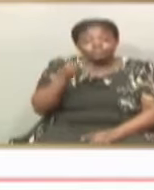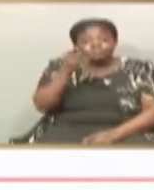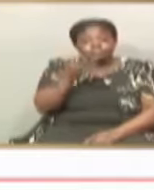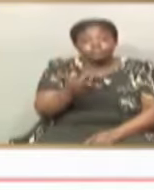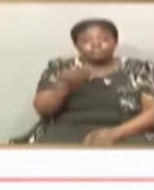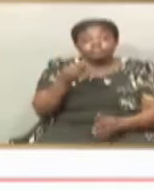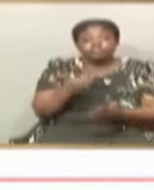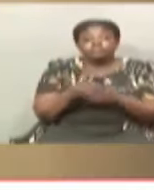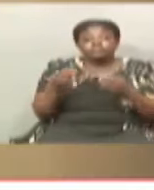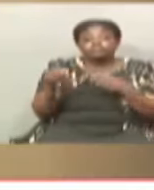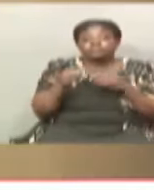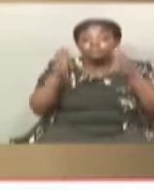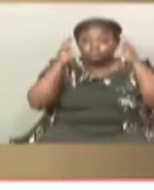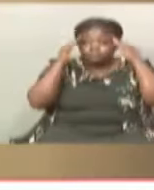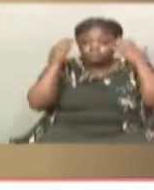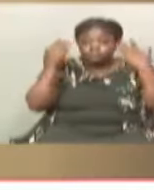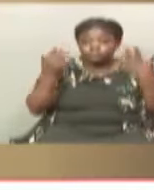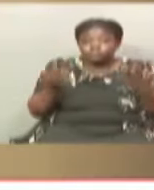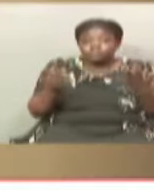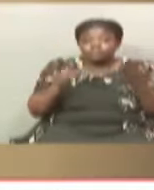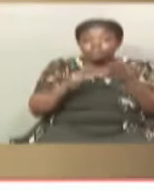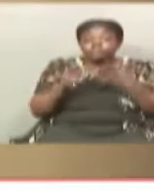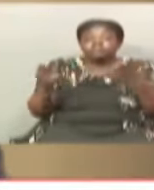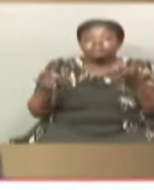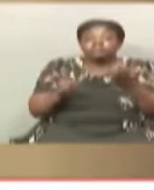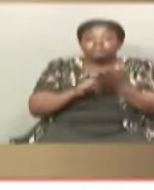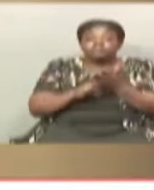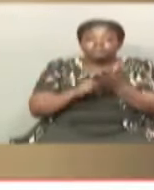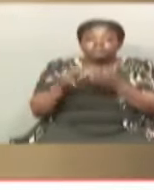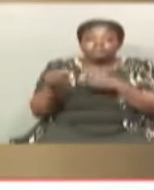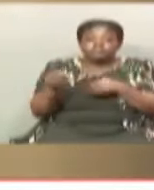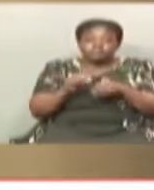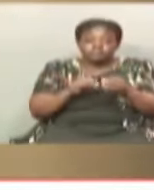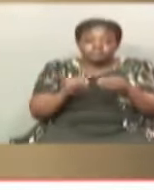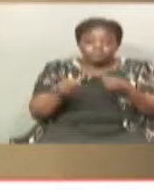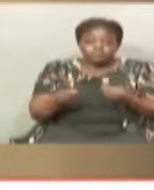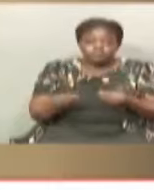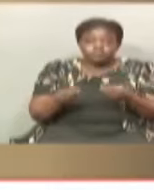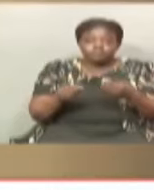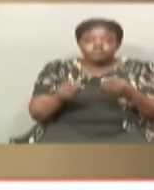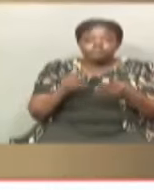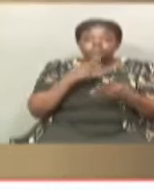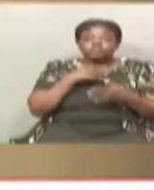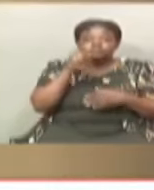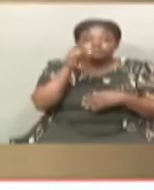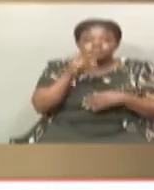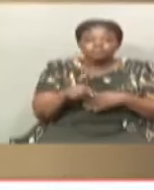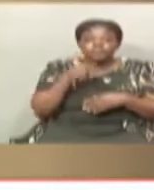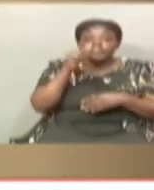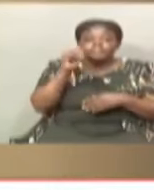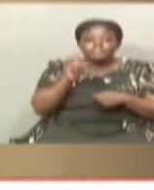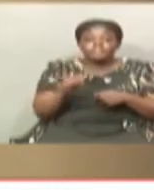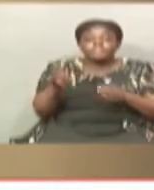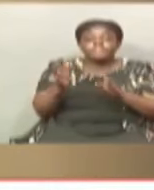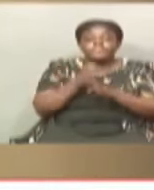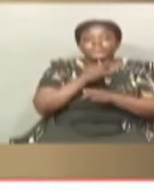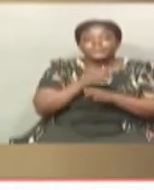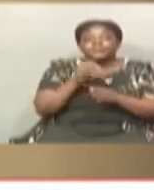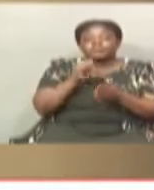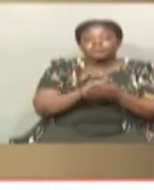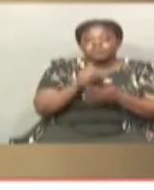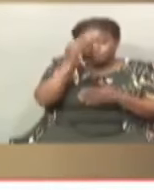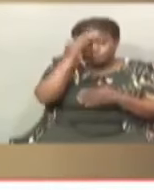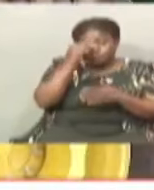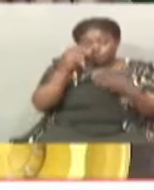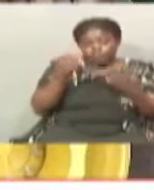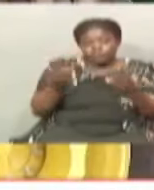have resources, but they don't know how to employ those resources. So they want someone who can guide them. And that's why training is